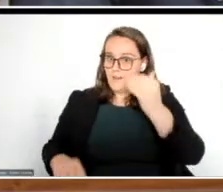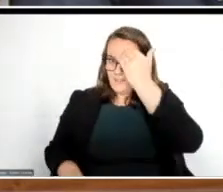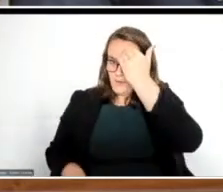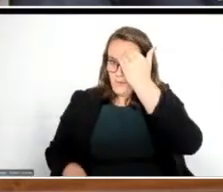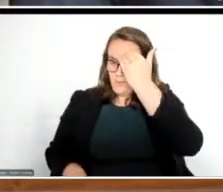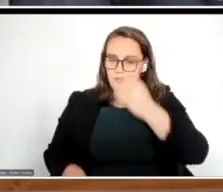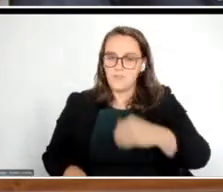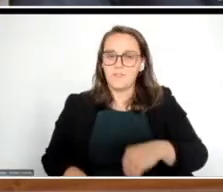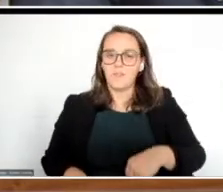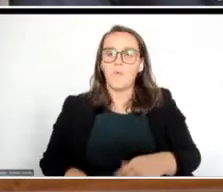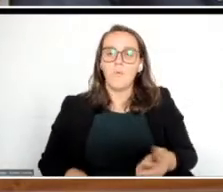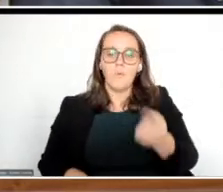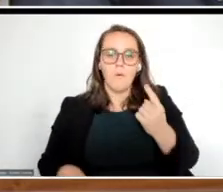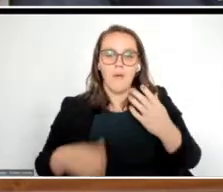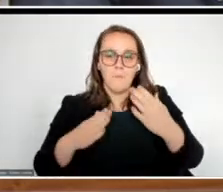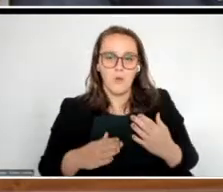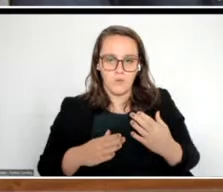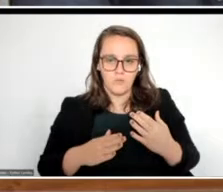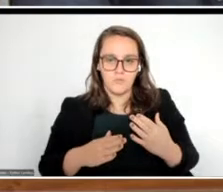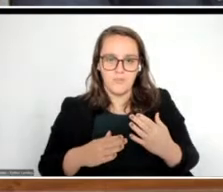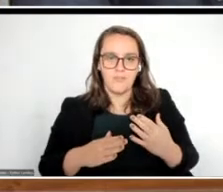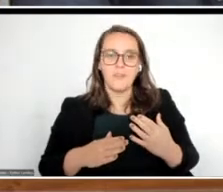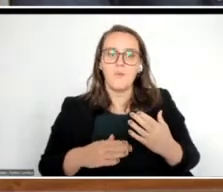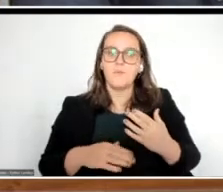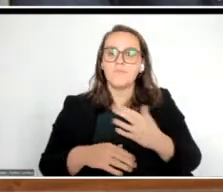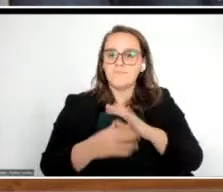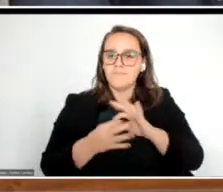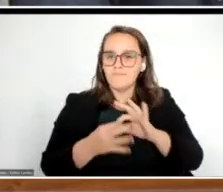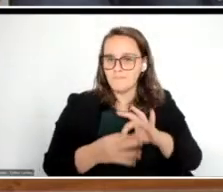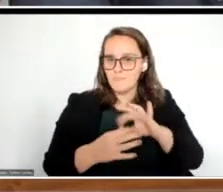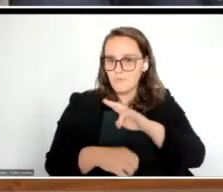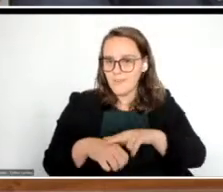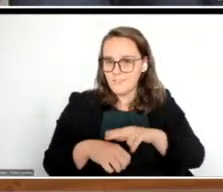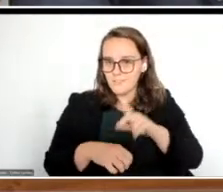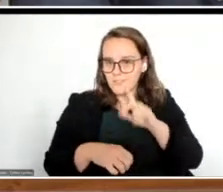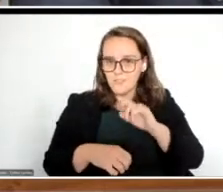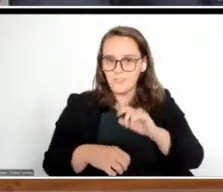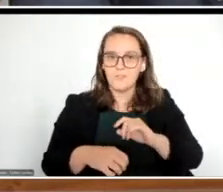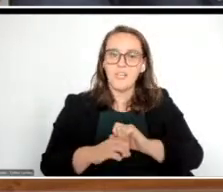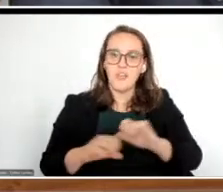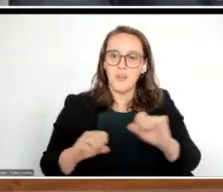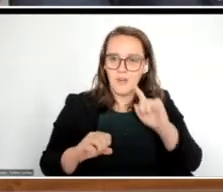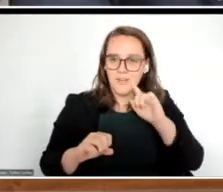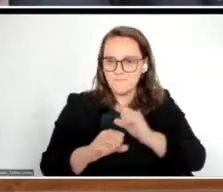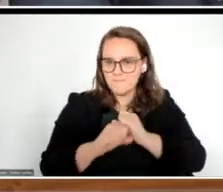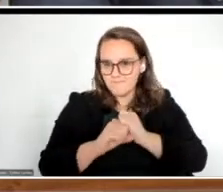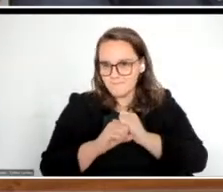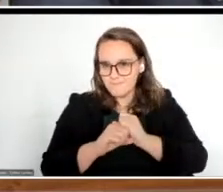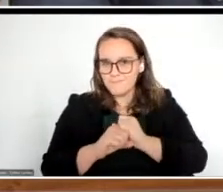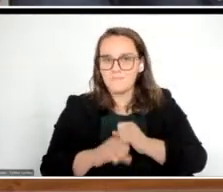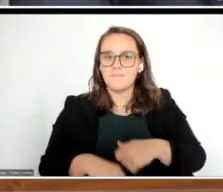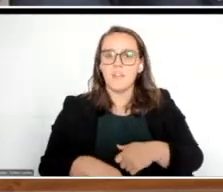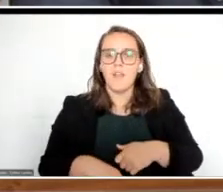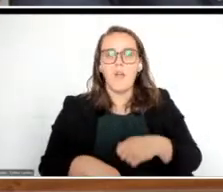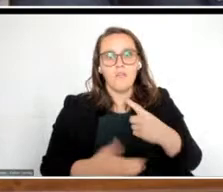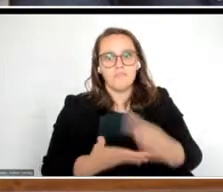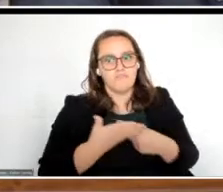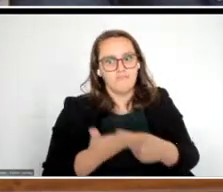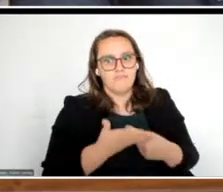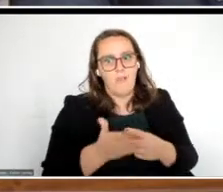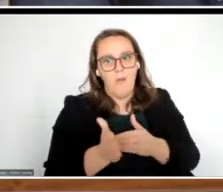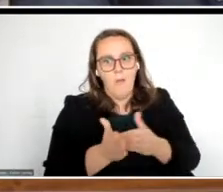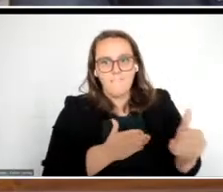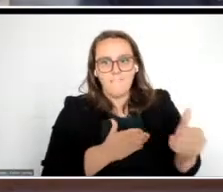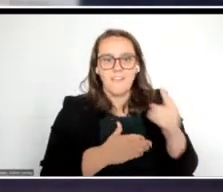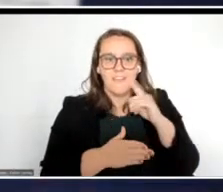responsibilities explained that this information was in fact water cooler talk in the White House complex. As that